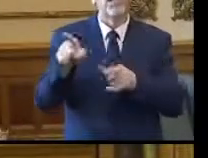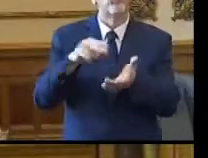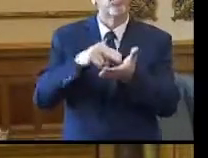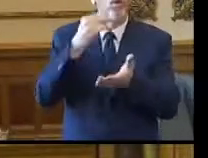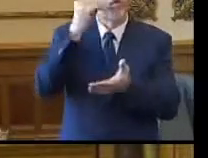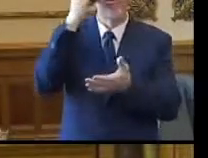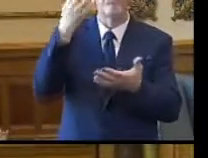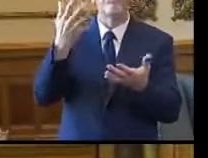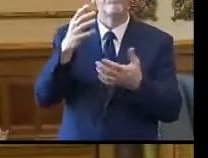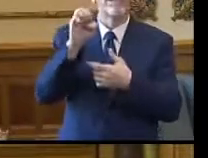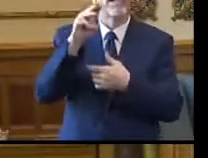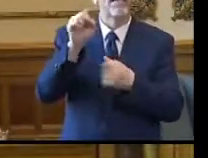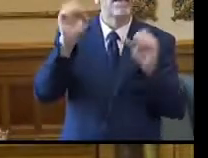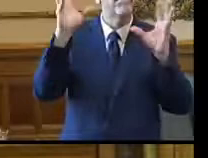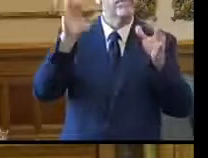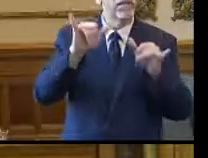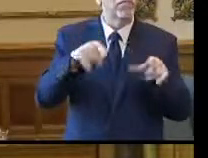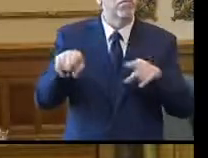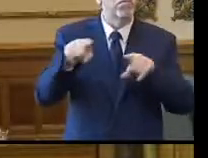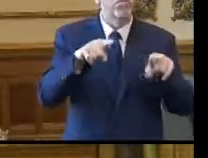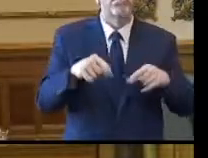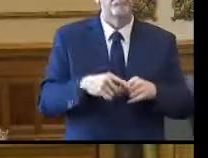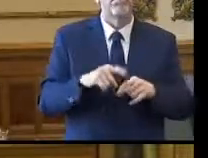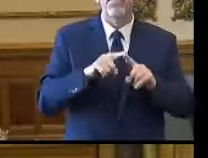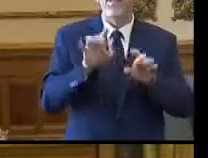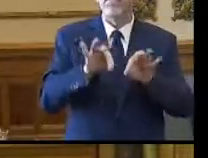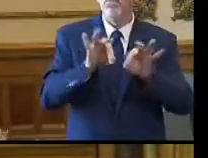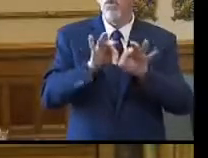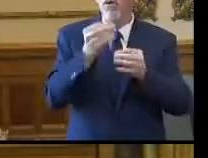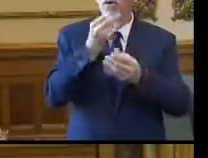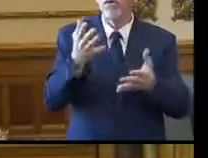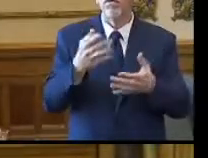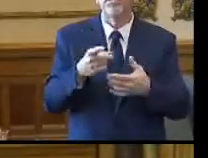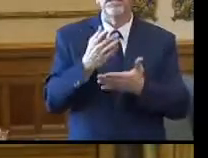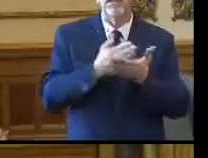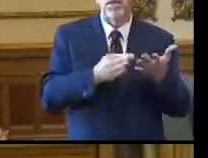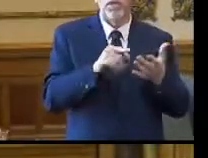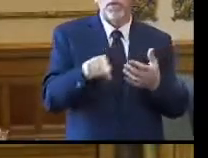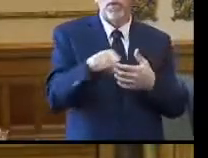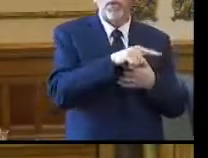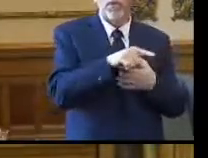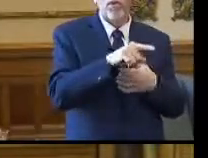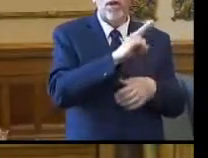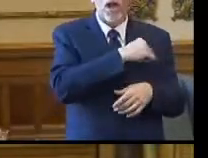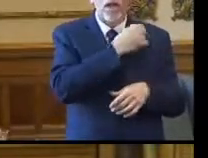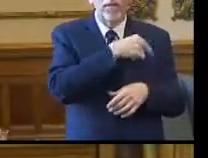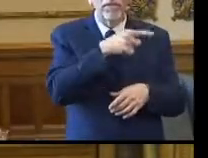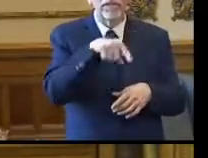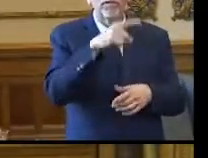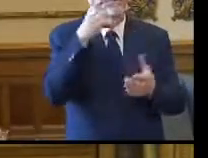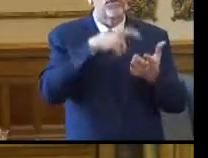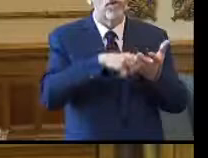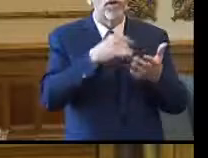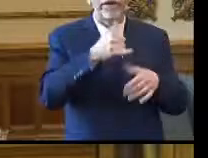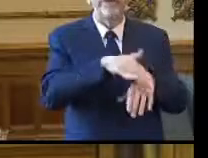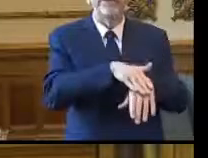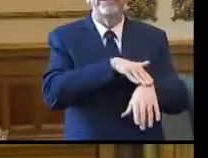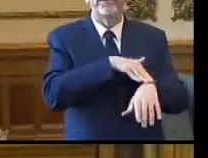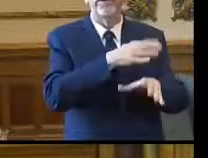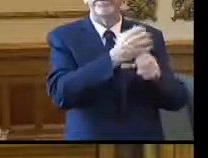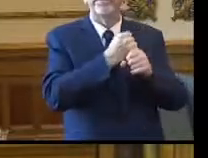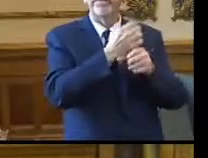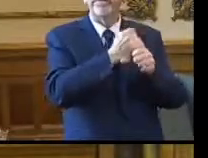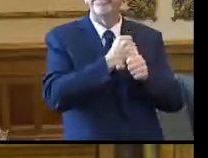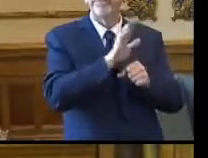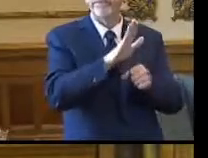facilities and our EMS. But the important thing to know is that even some of those independent hospitals have noticed a slowing in their supply